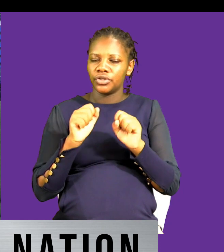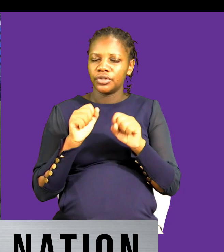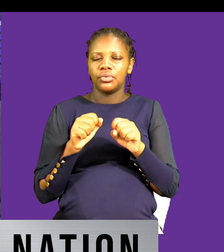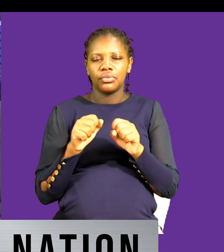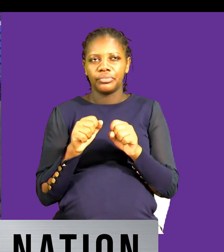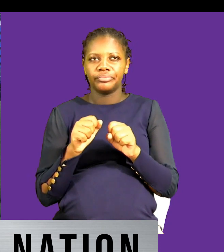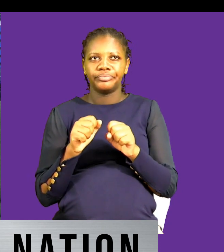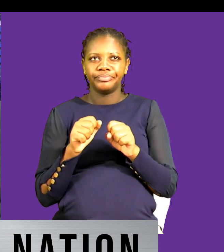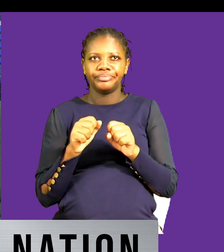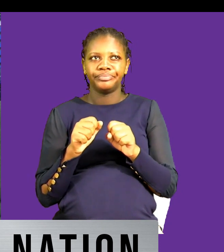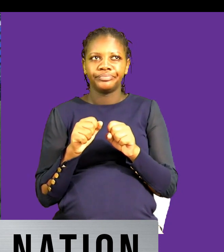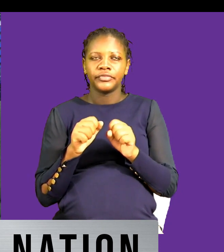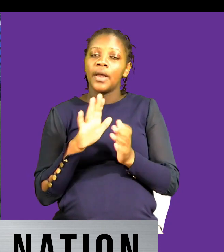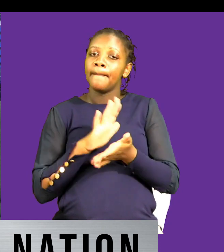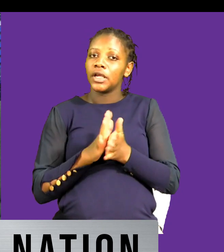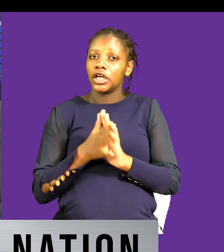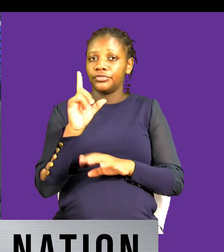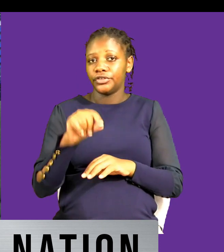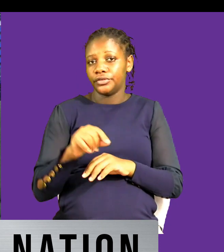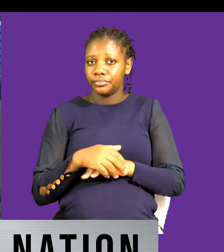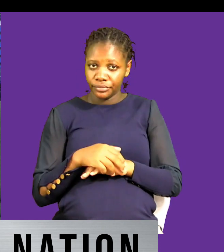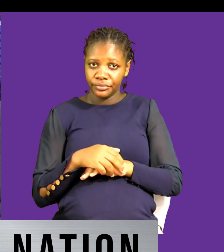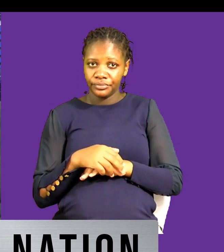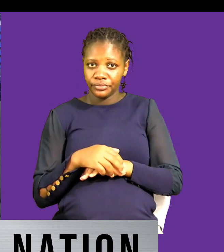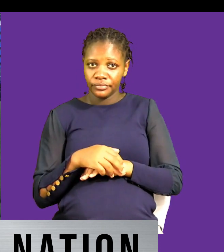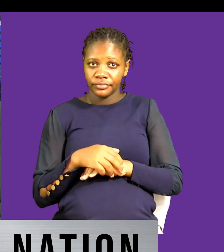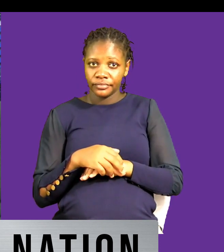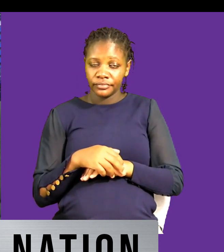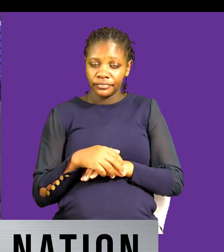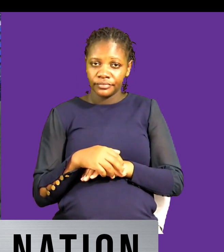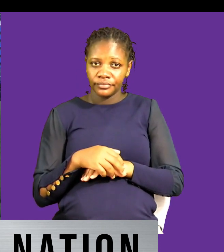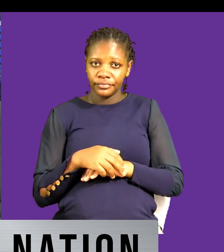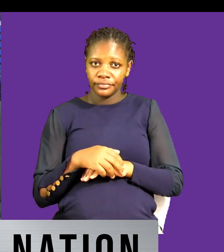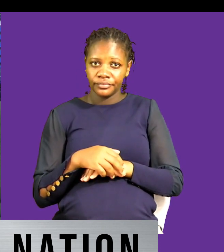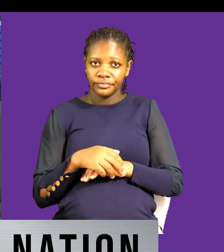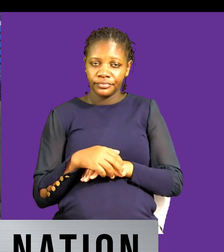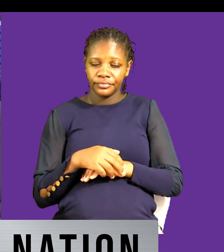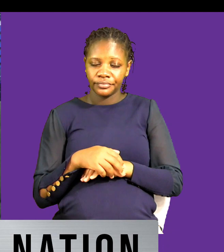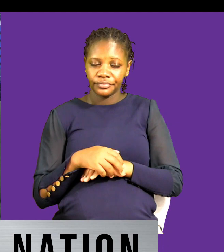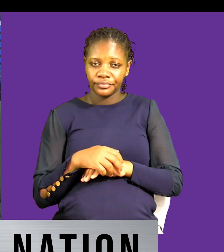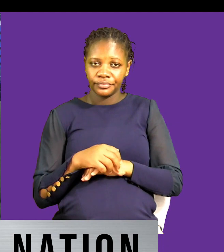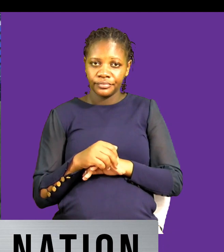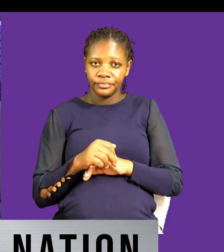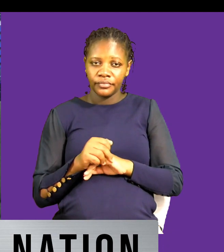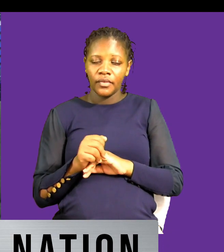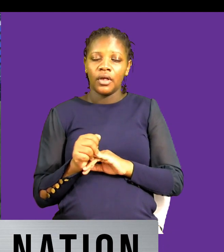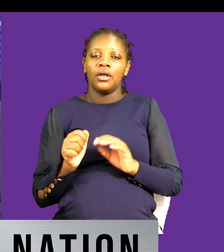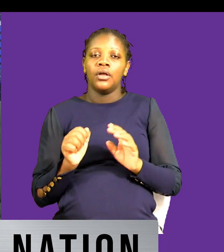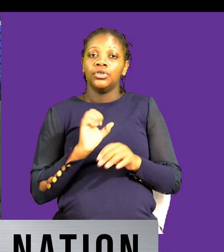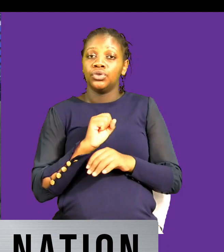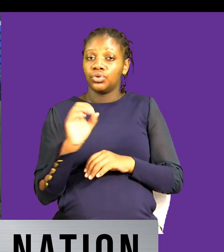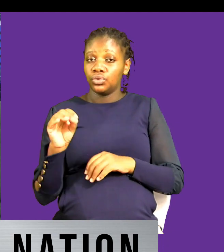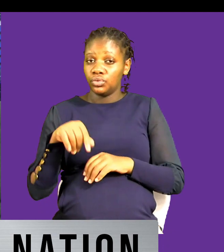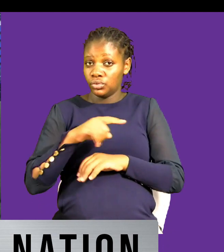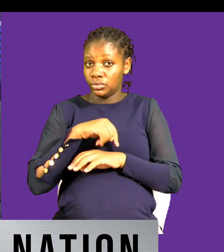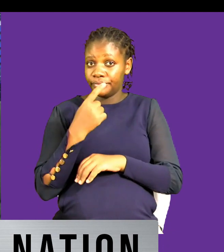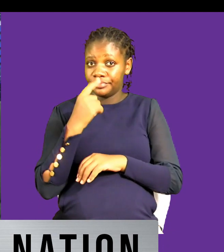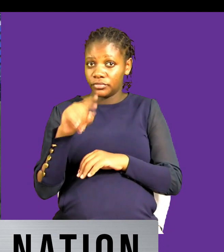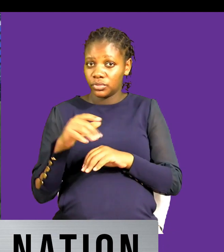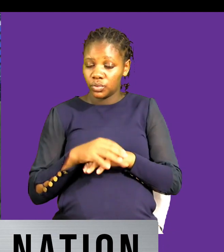basically too expensive to run, so they end up being stopping to operate. So we are saying that